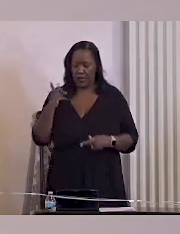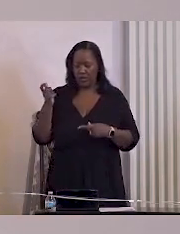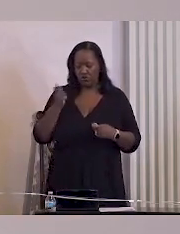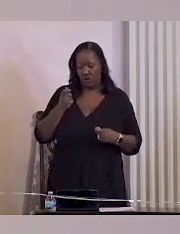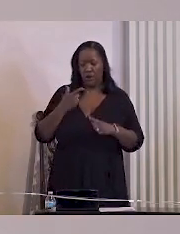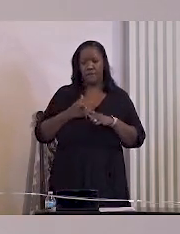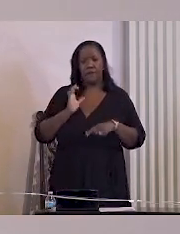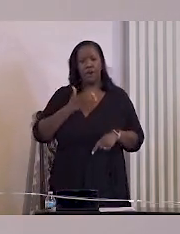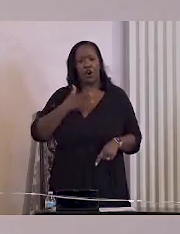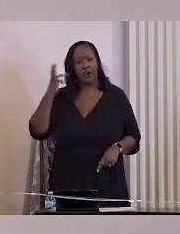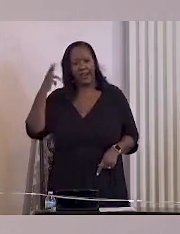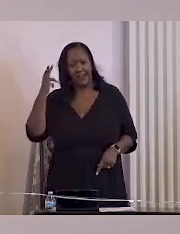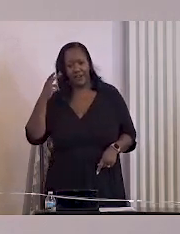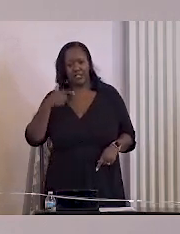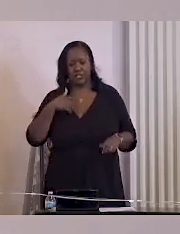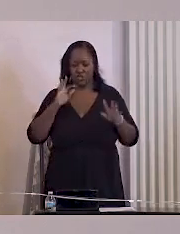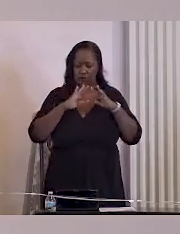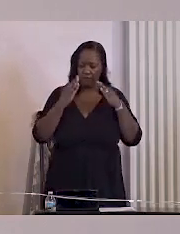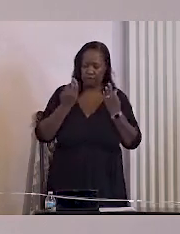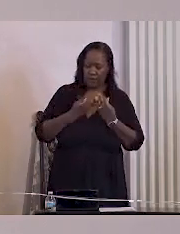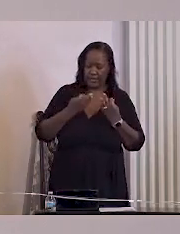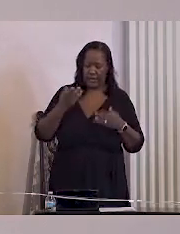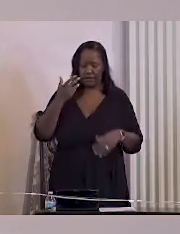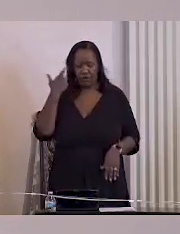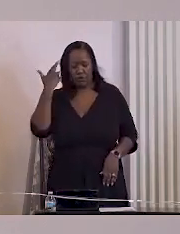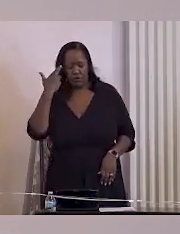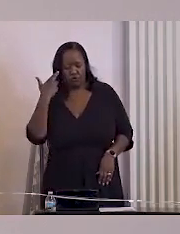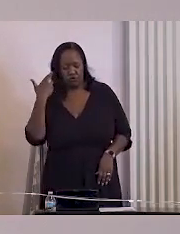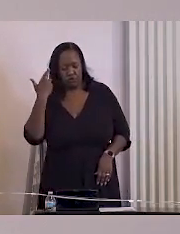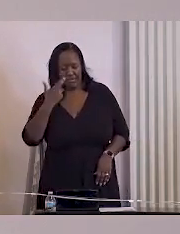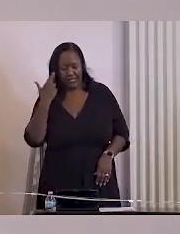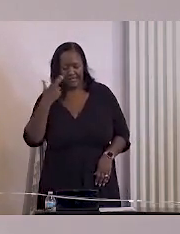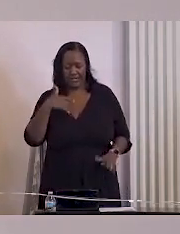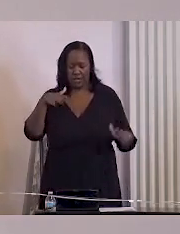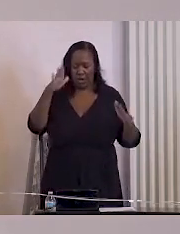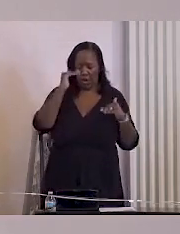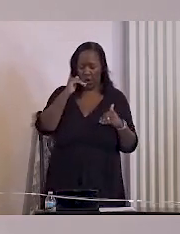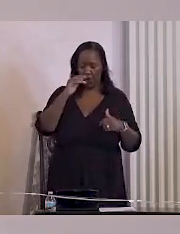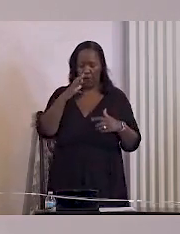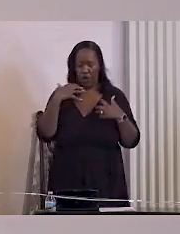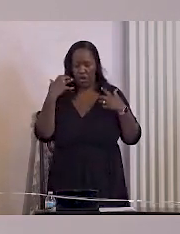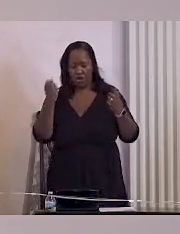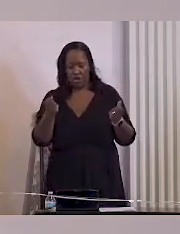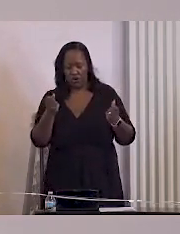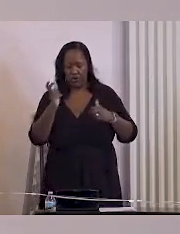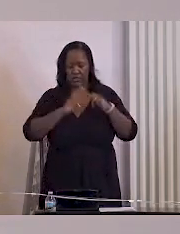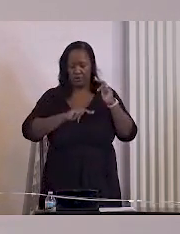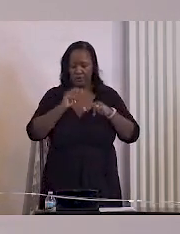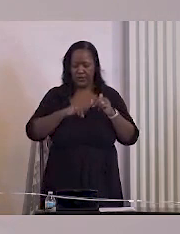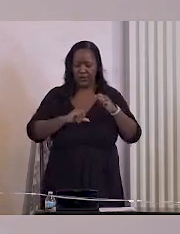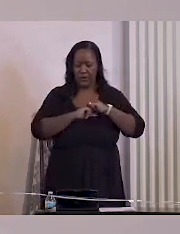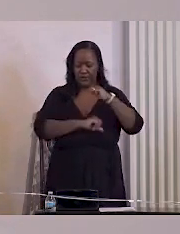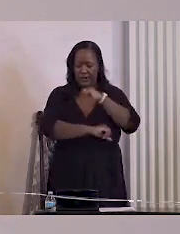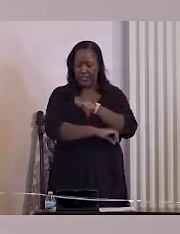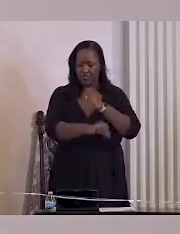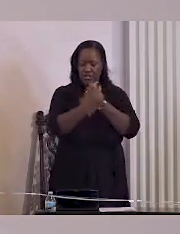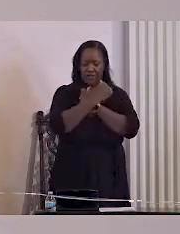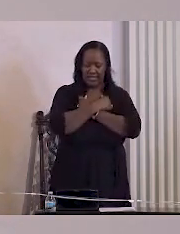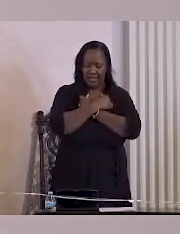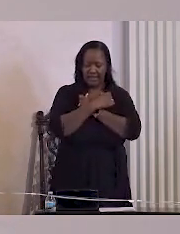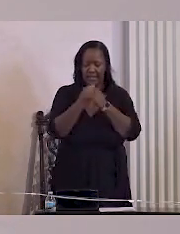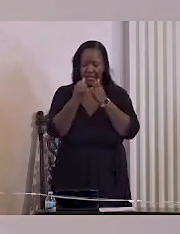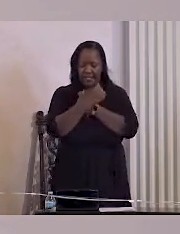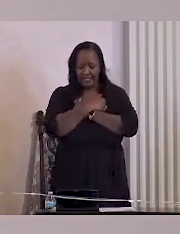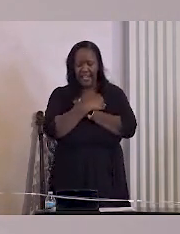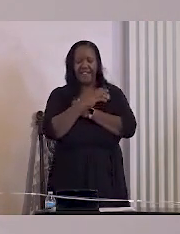our heritages of freedom, reason, hope, courage, building on the foundation of love. Love is the power